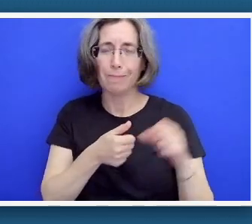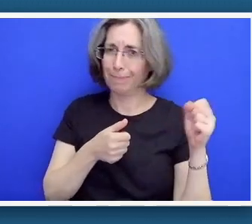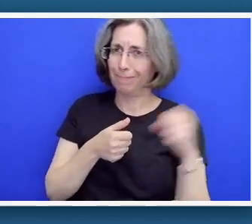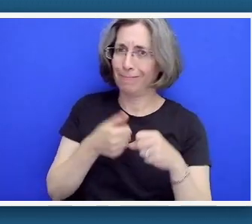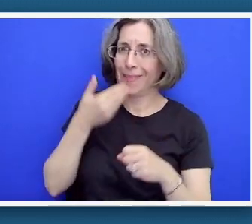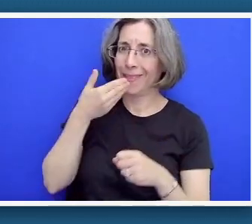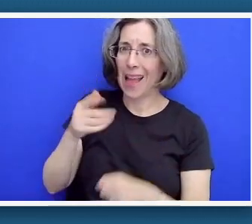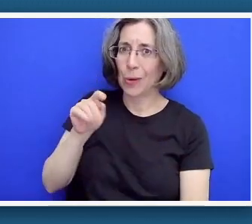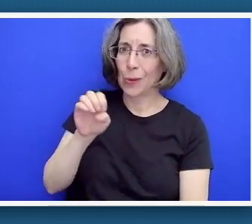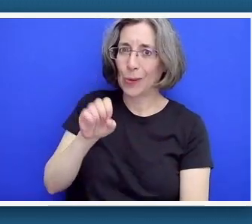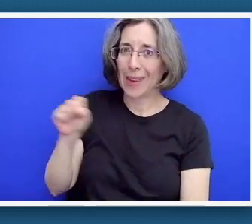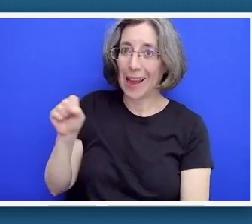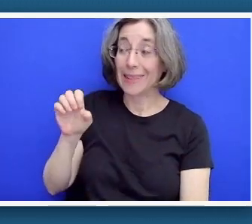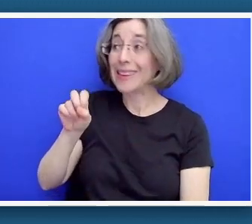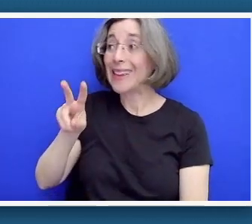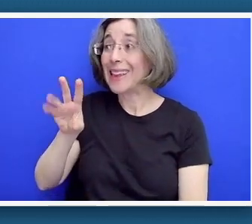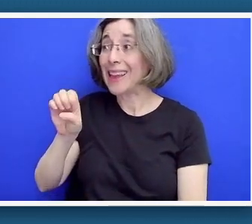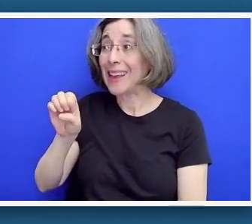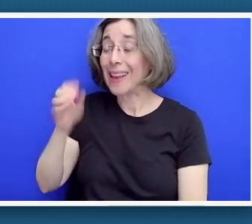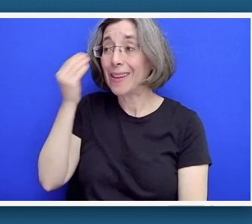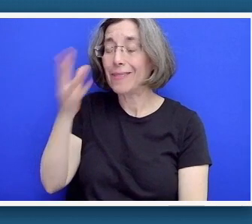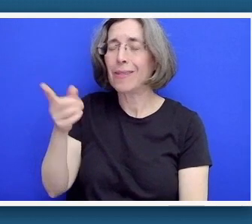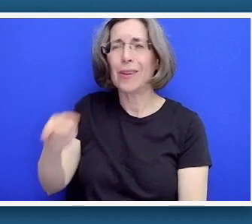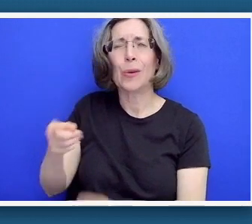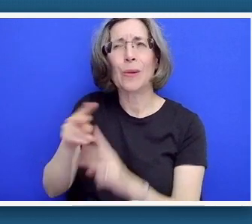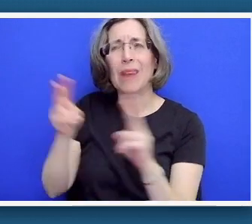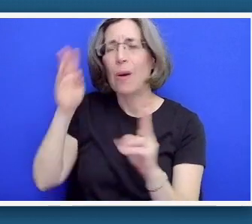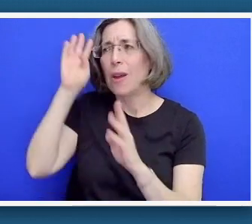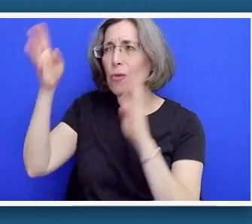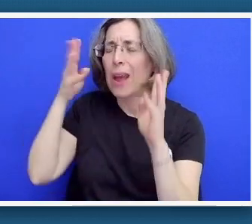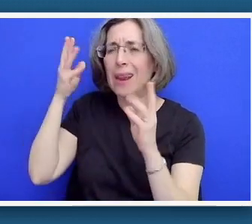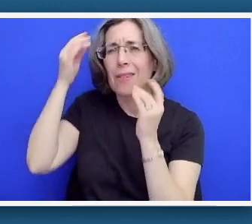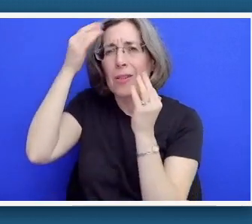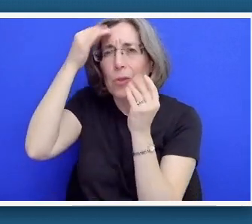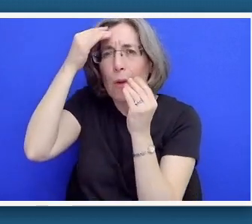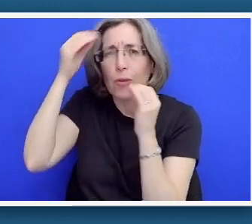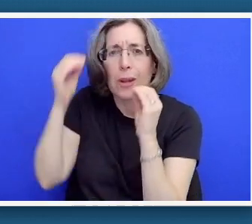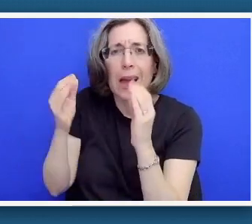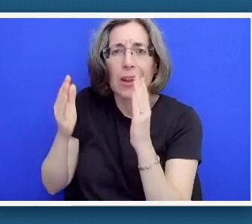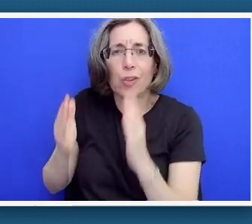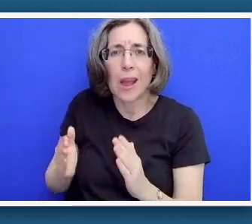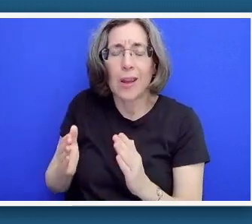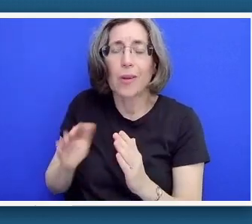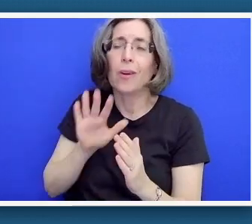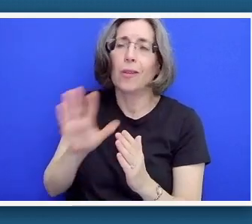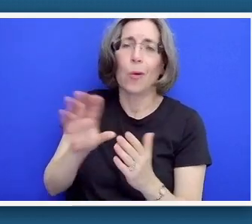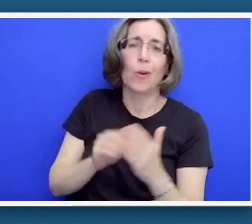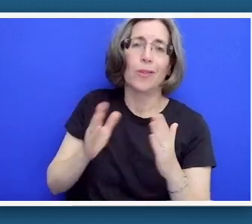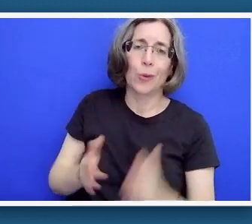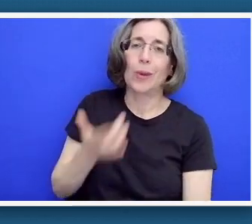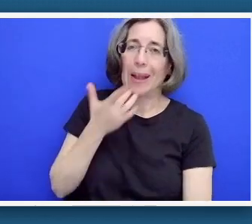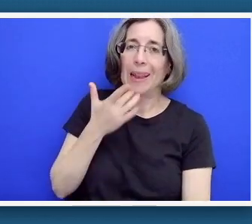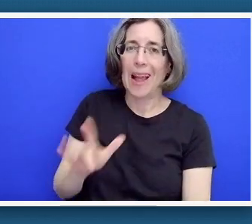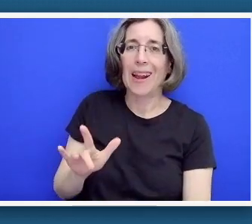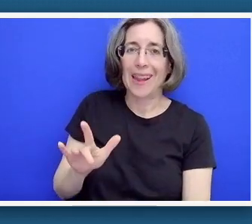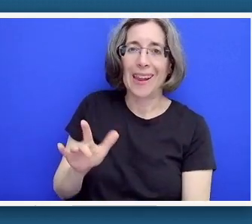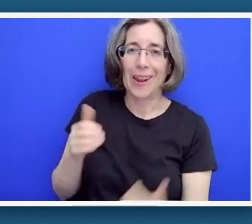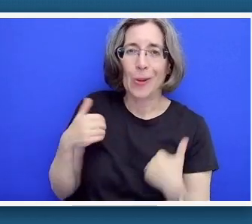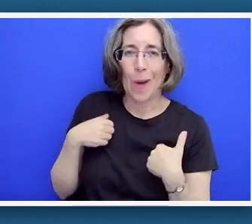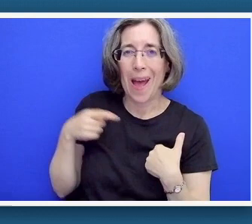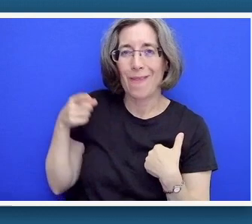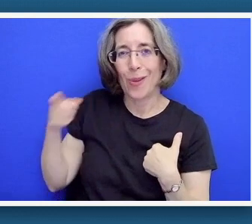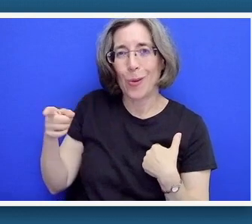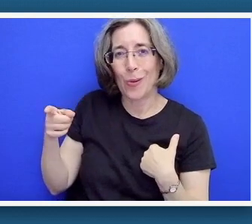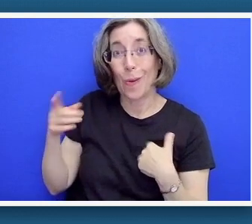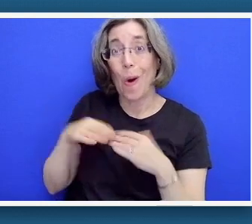Tess. And Eve, I just got to say, you're such a creative and thoughtful educator. Your students are lucky to have somebody like you in the elementary